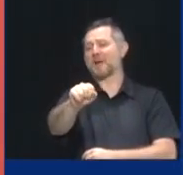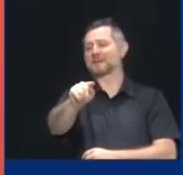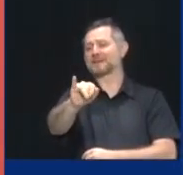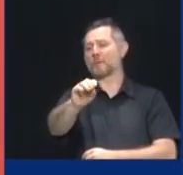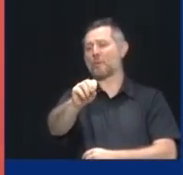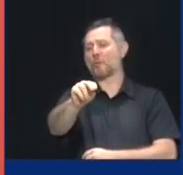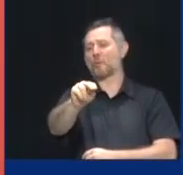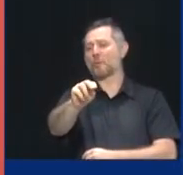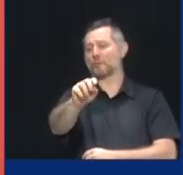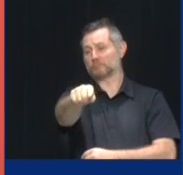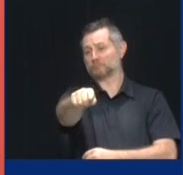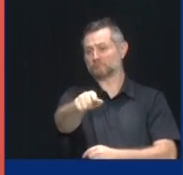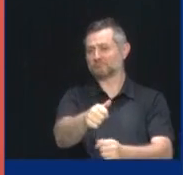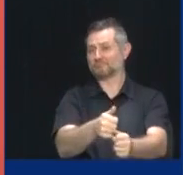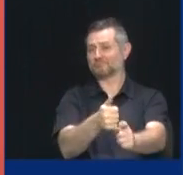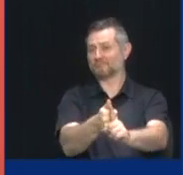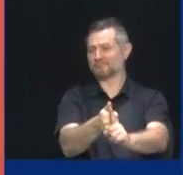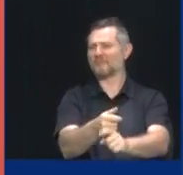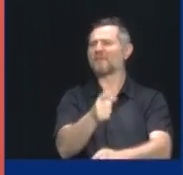life